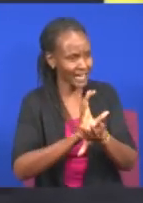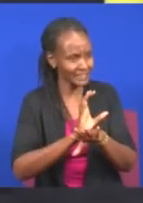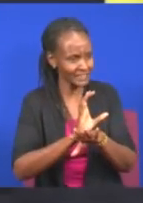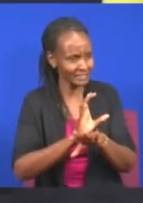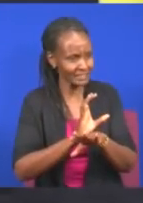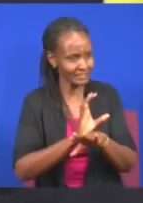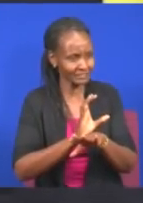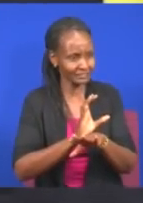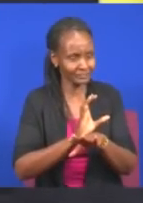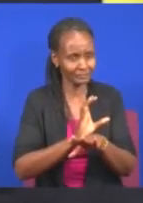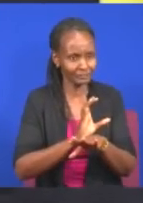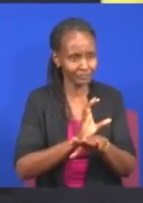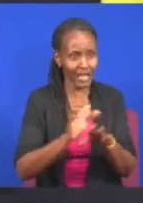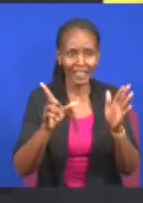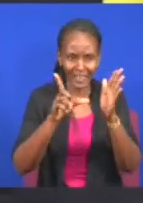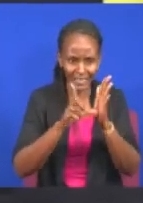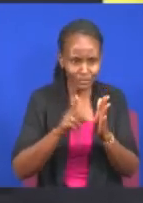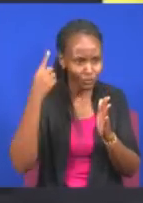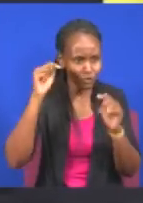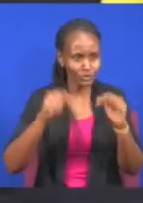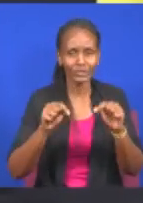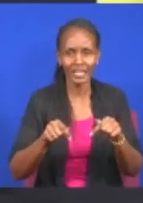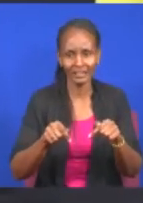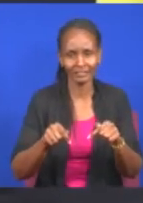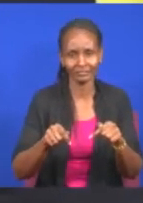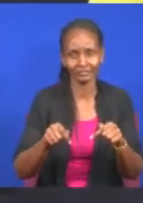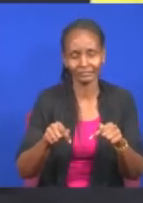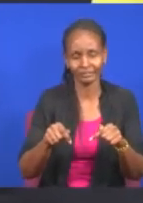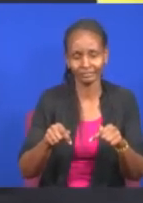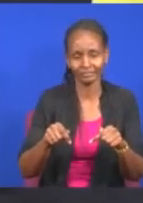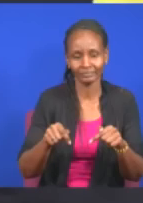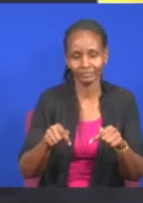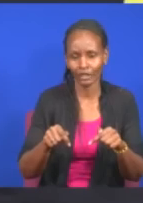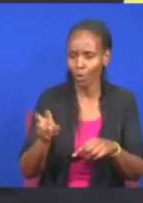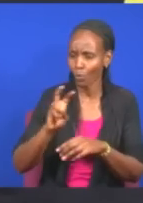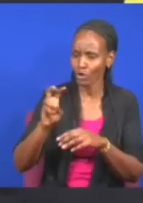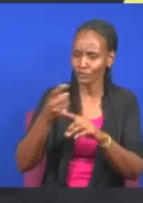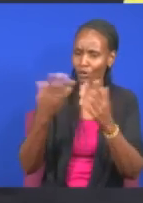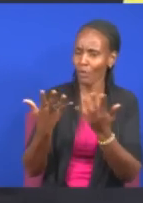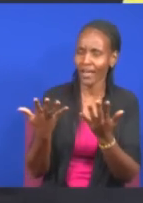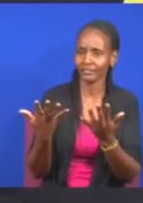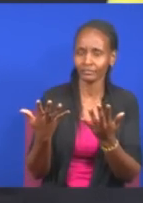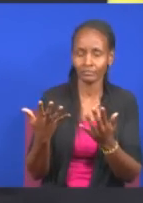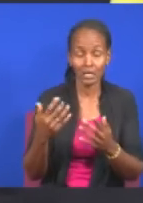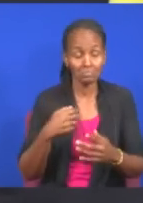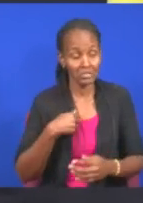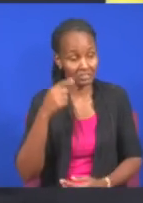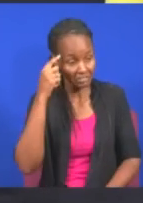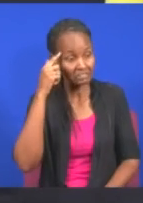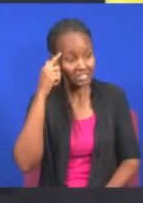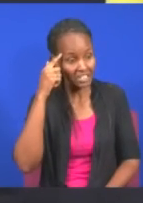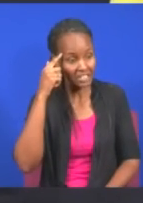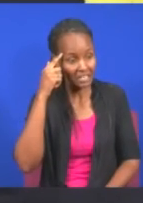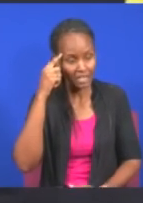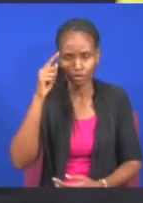online. Oh, the lesson, the Sunday lesson. It's almost 9. Oh, where are we going to watch it now? I'm thinking at